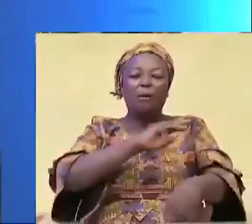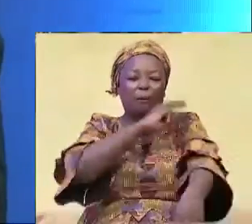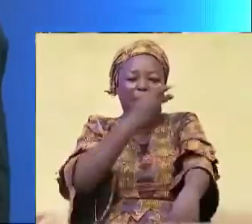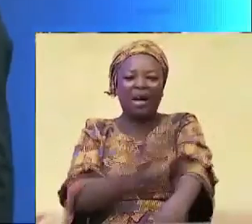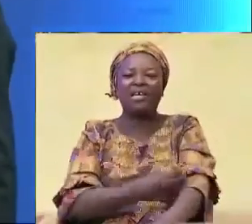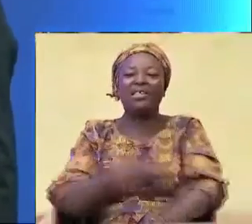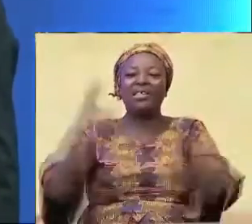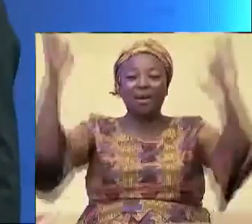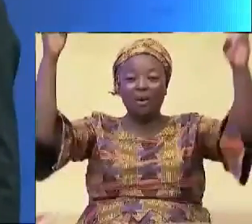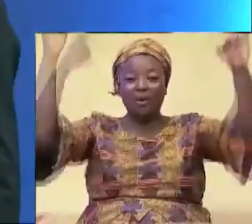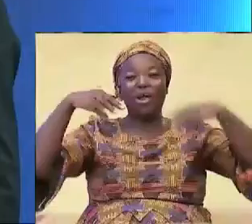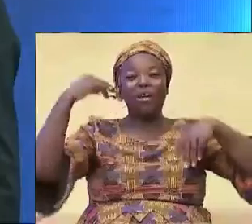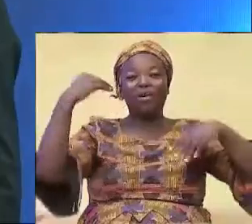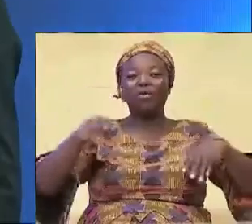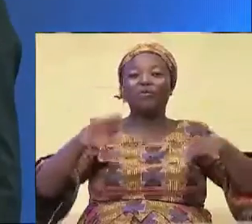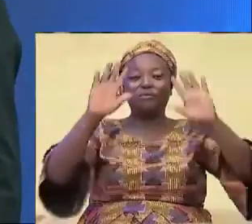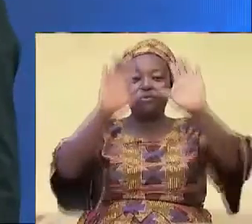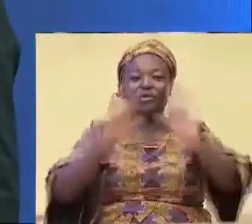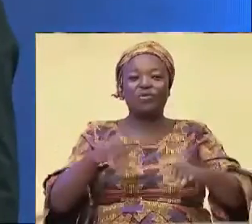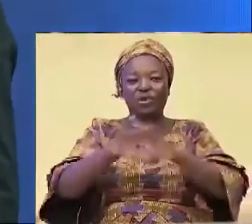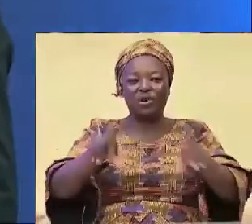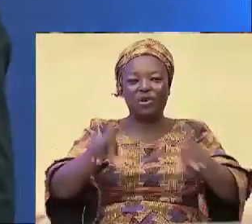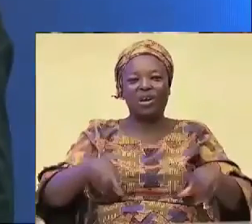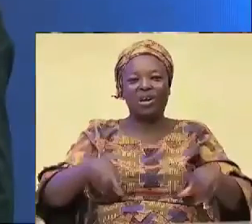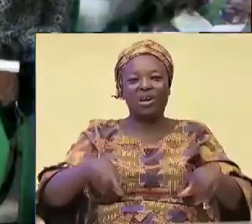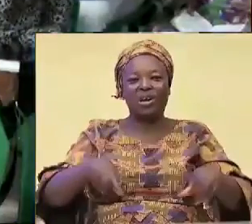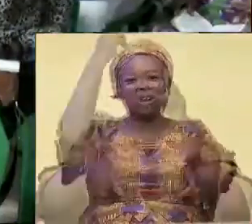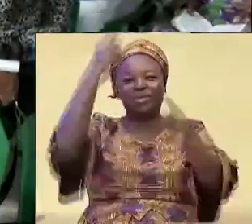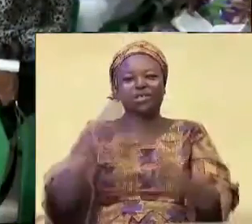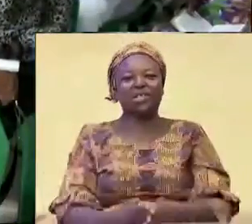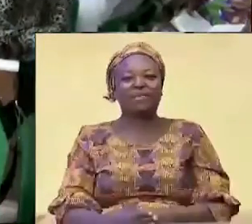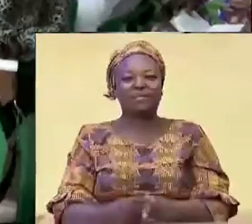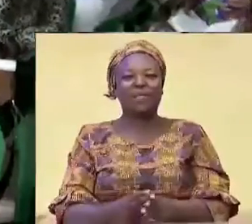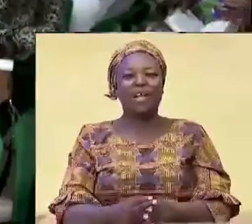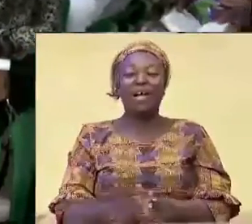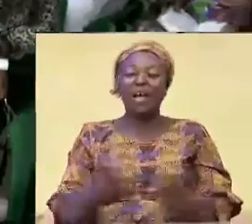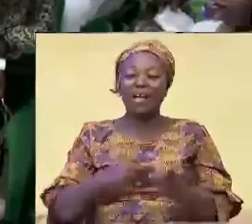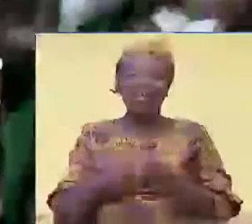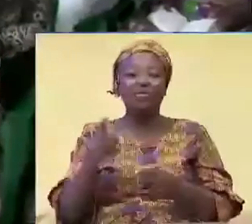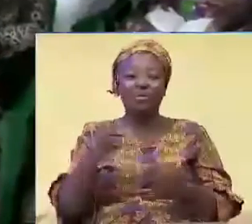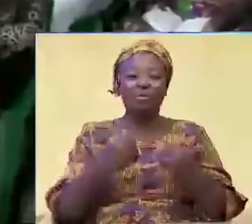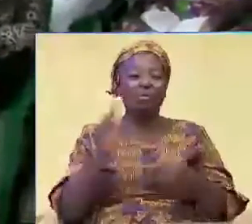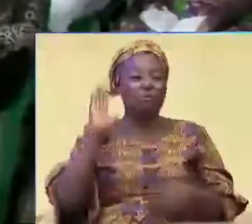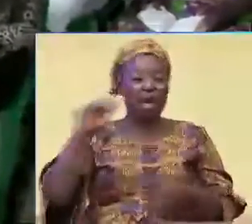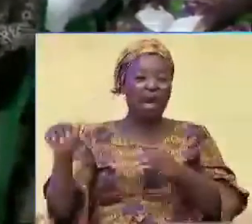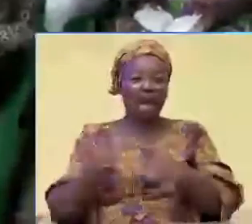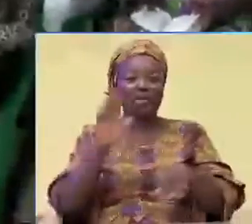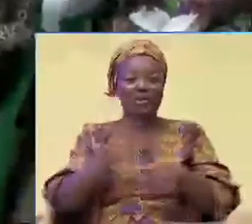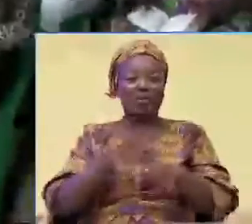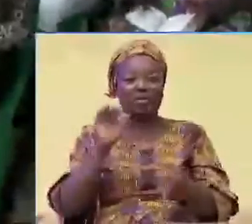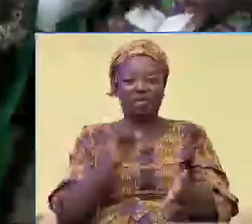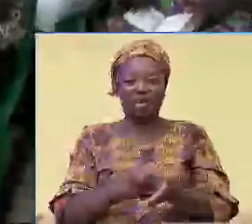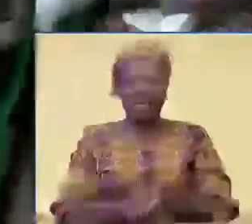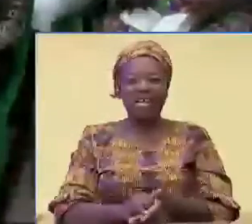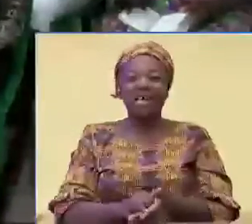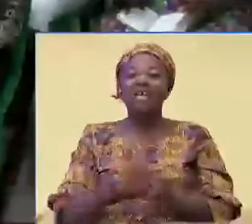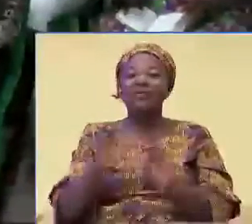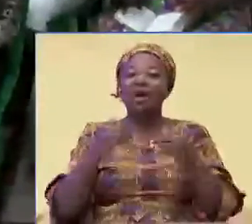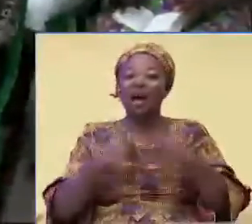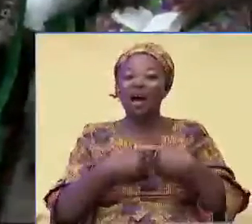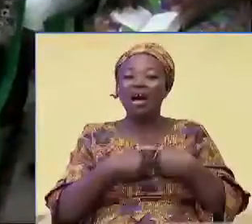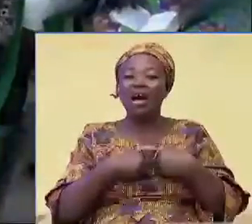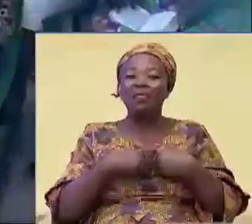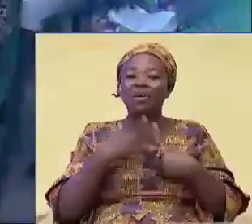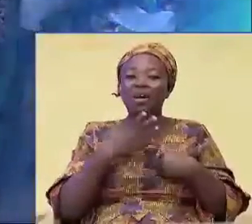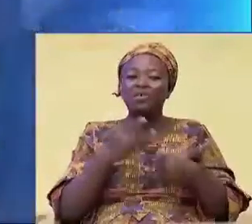a mighty rain of miracle in your life. And so you will act on that. If